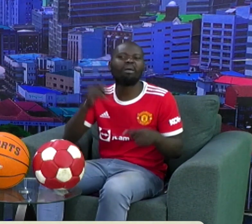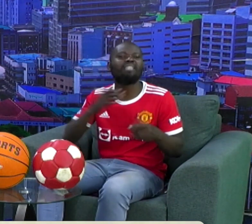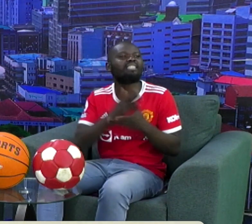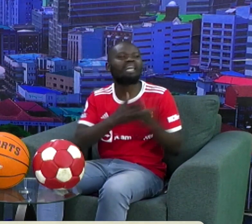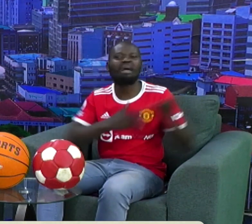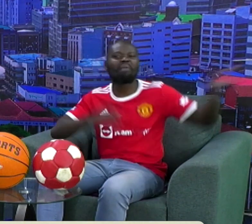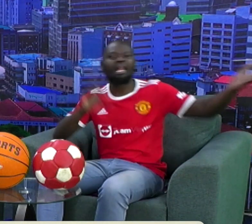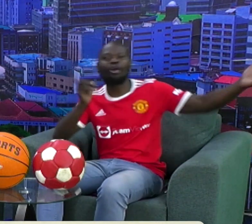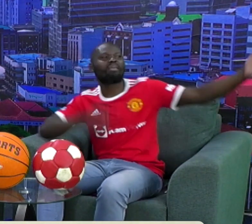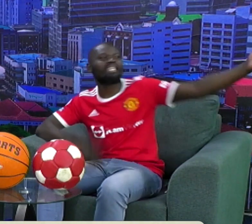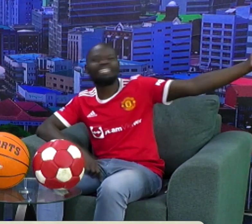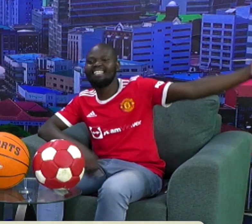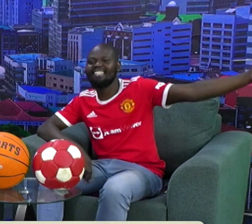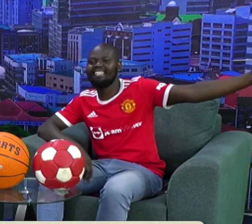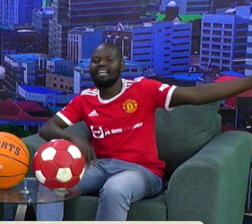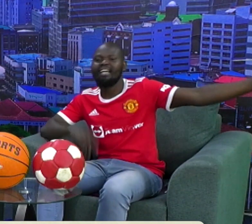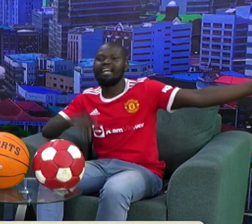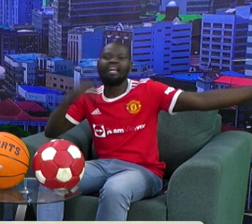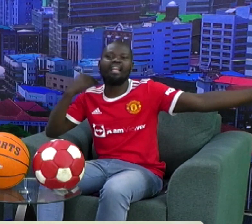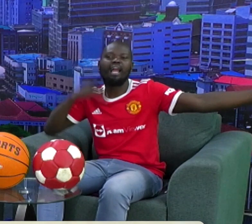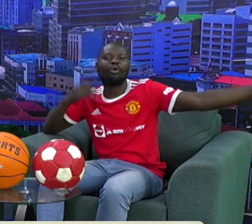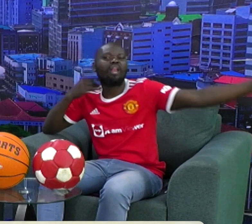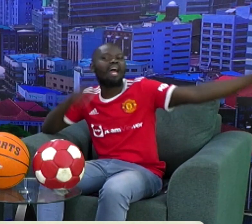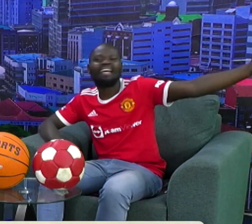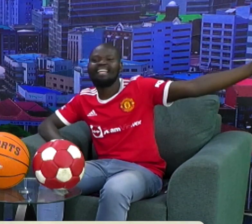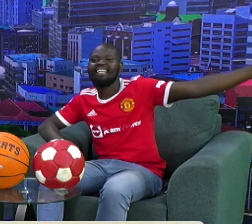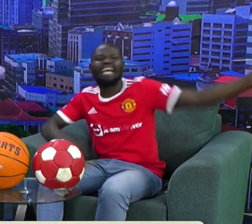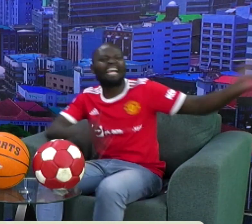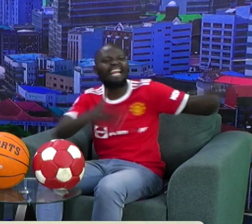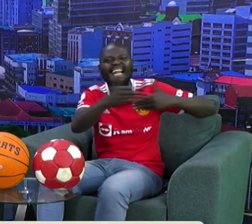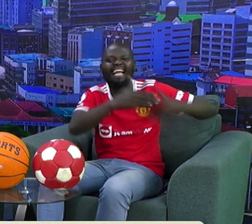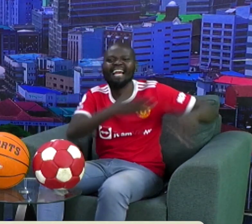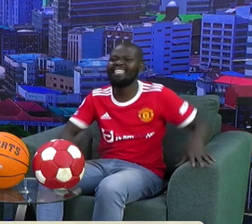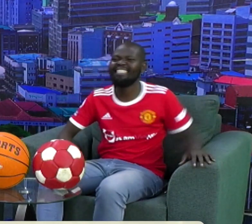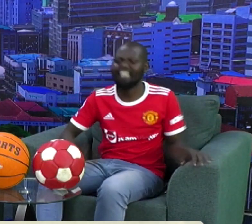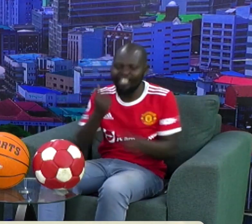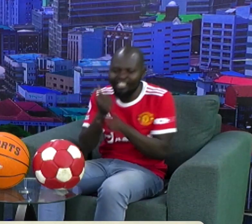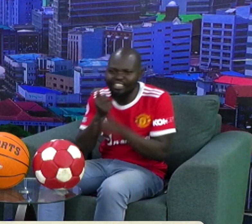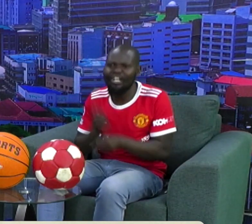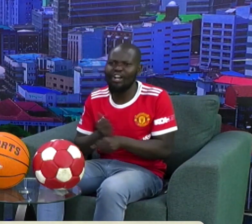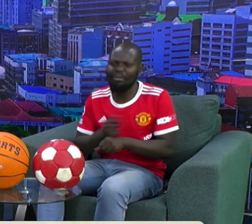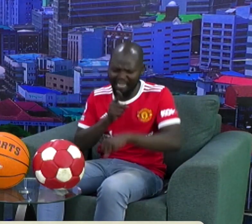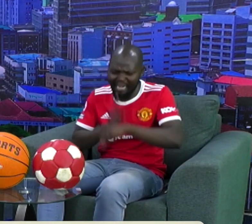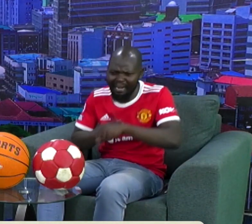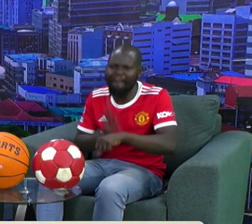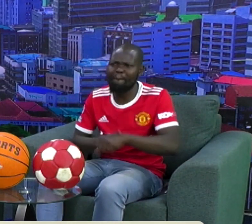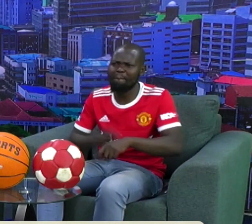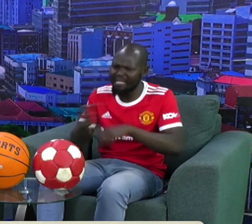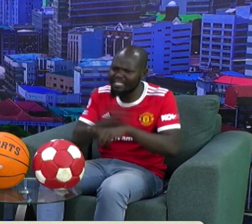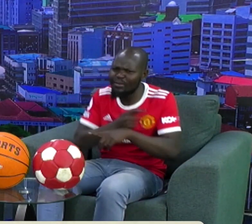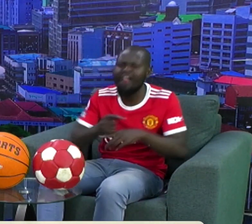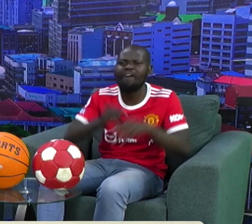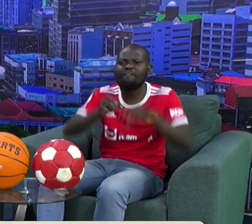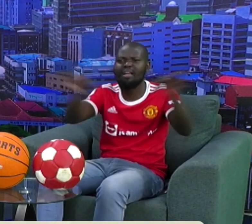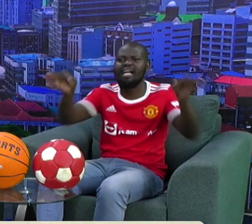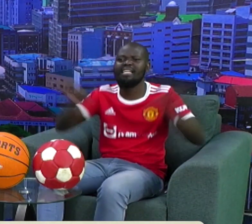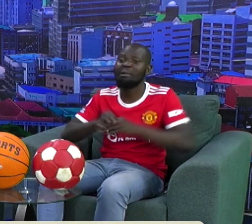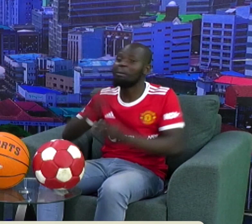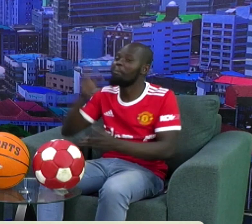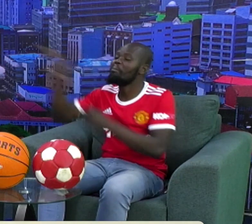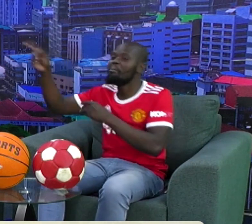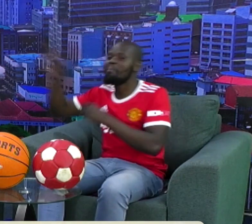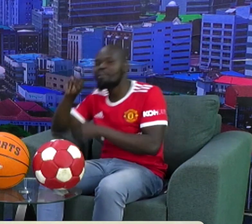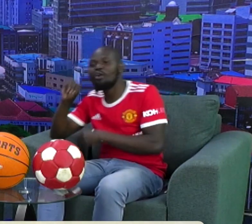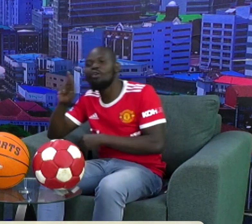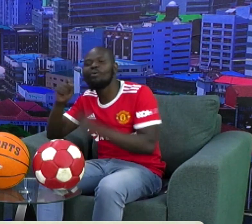pressure on the training. Kariobangi Sharks, they're people from Dandora. So the team